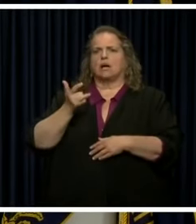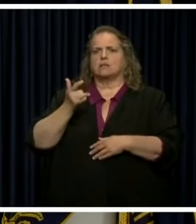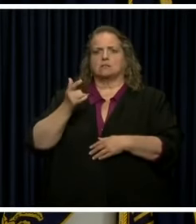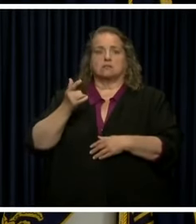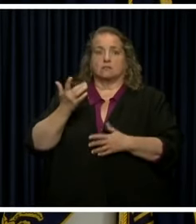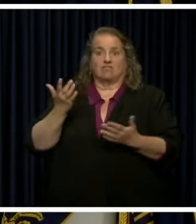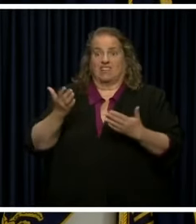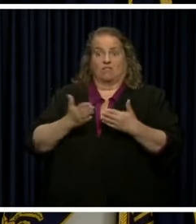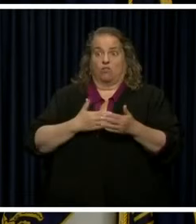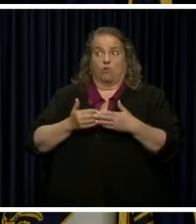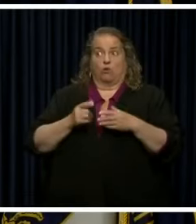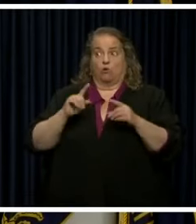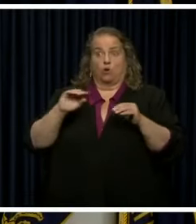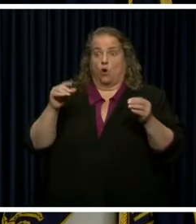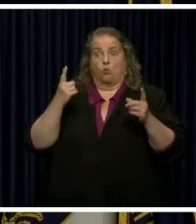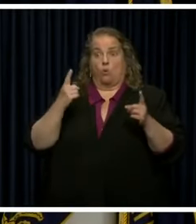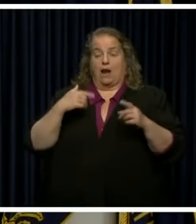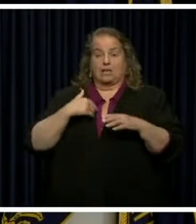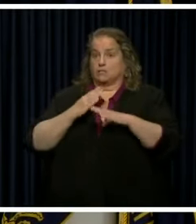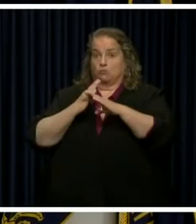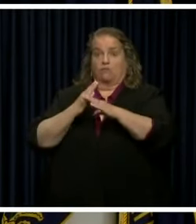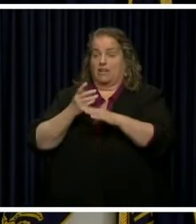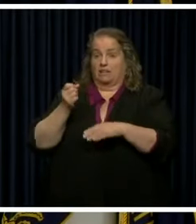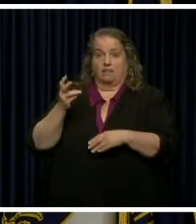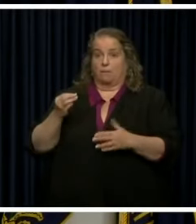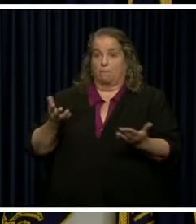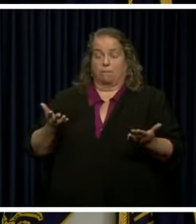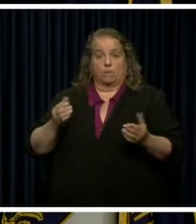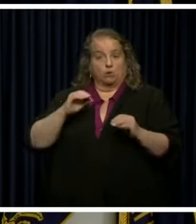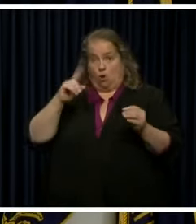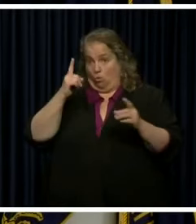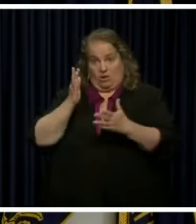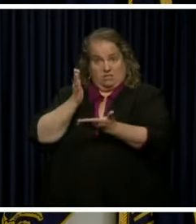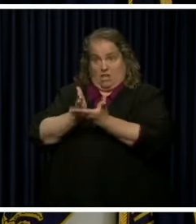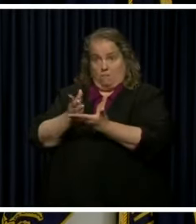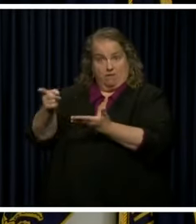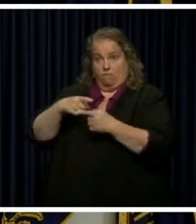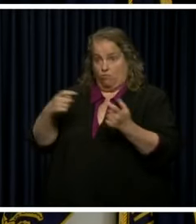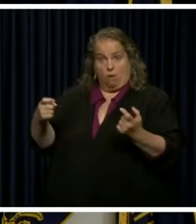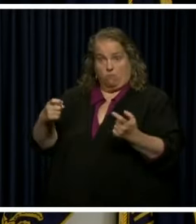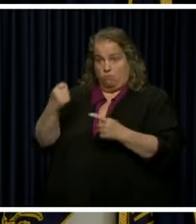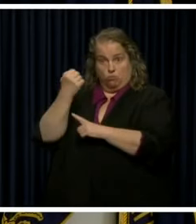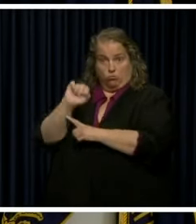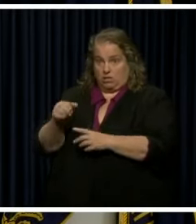one's done anything about when they came and protested.